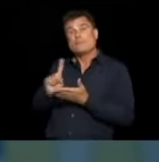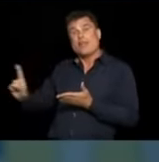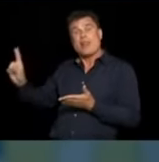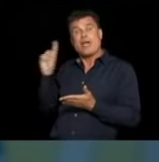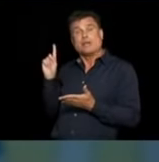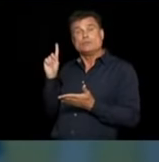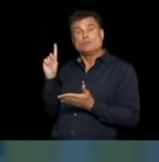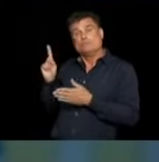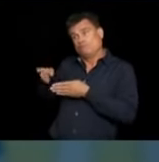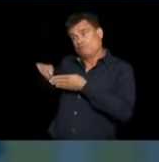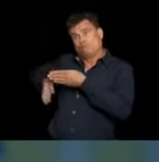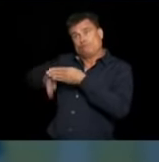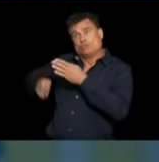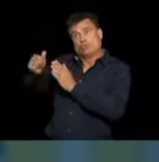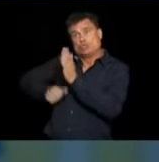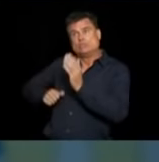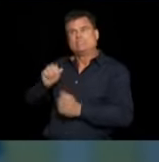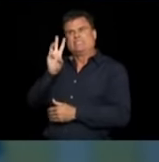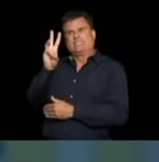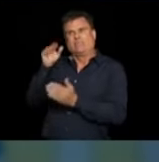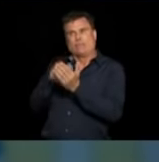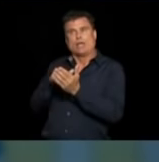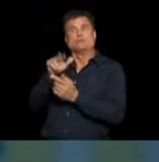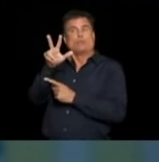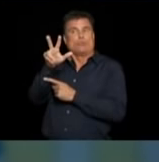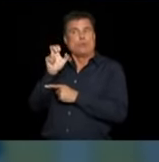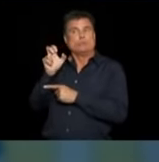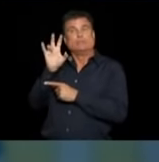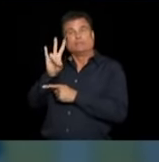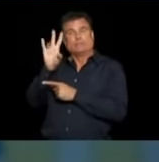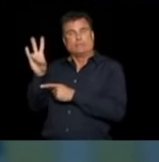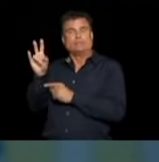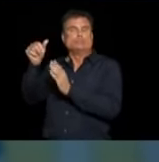data, and the total number of surgeries completed was actually higher than that,